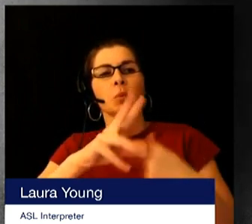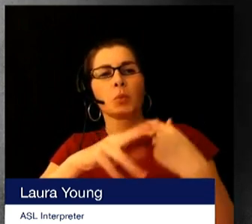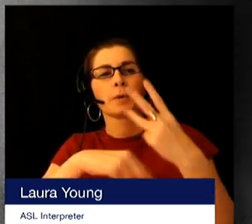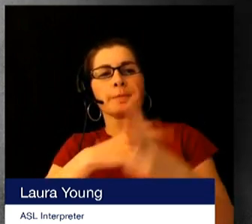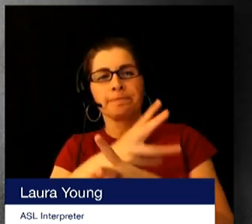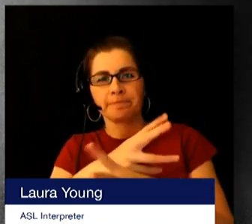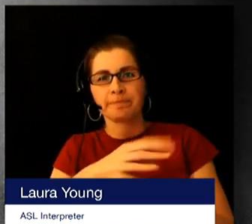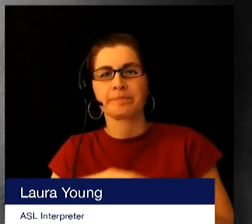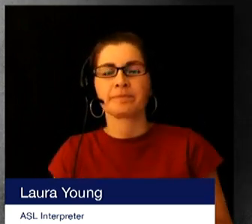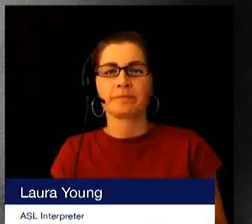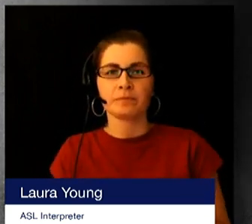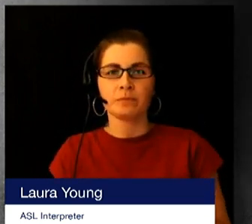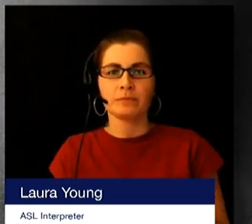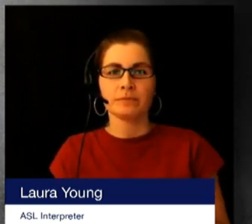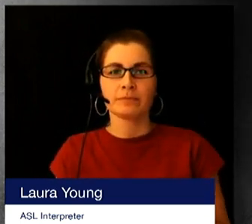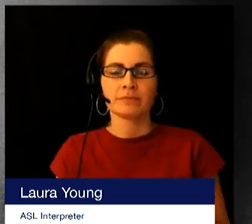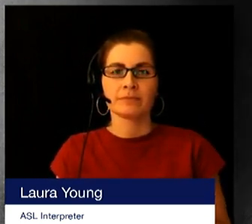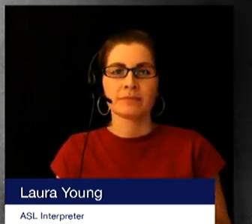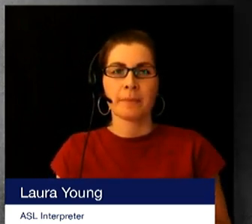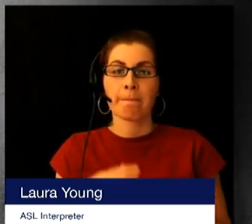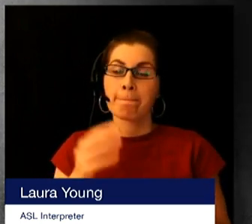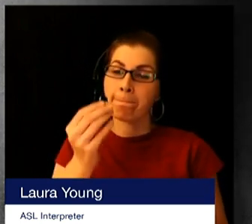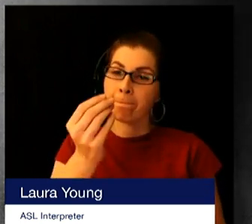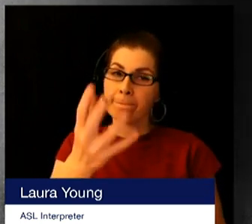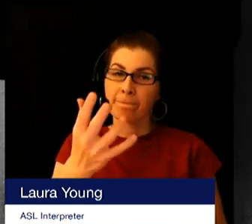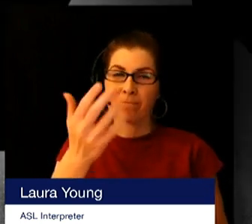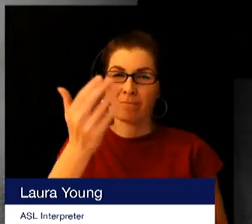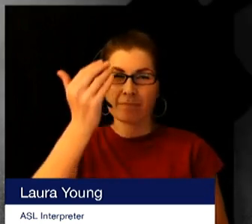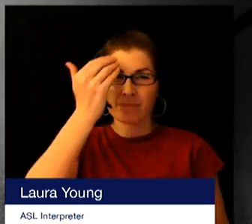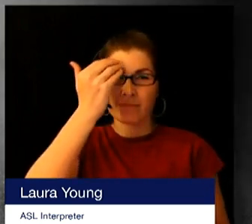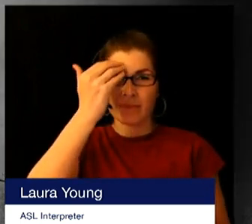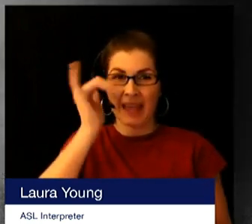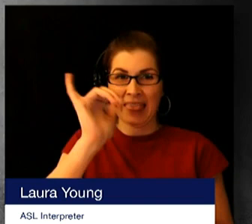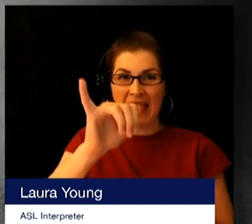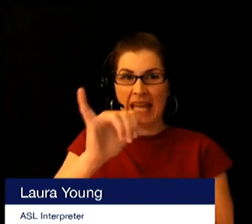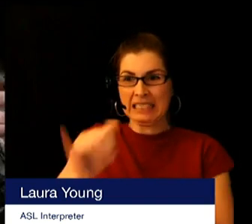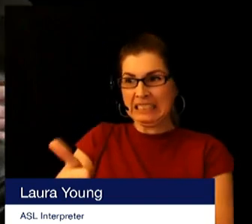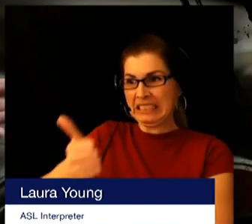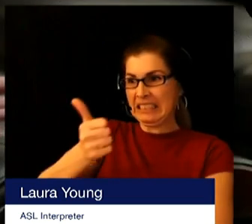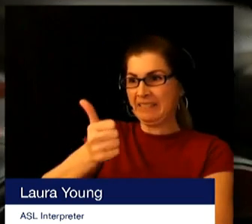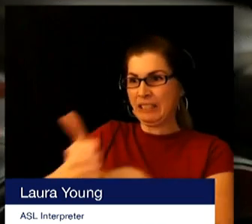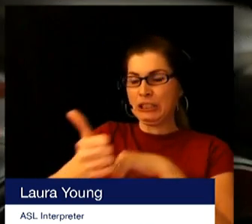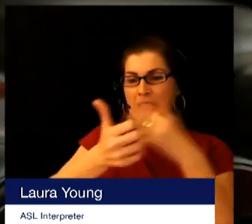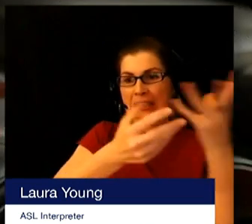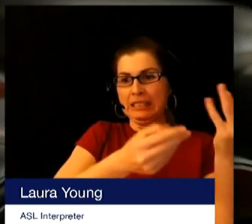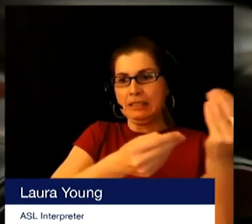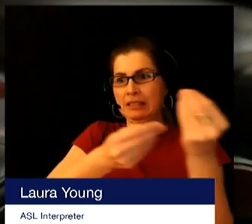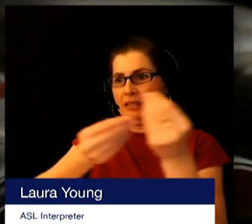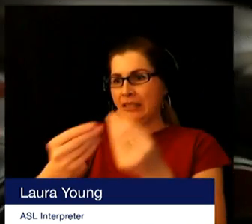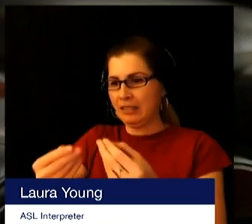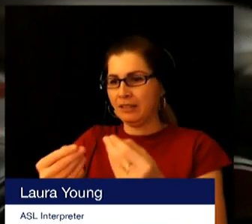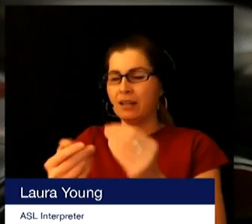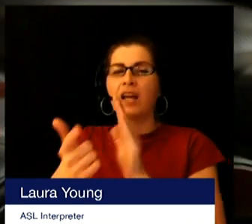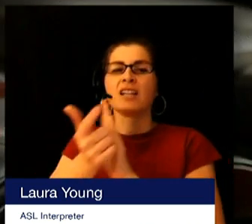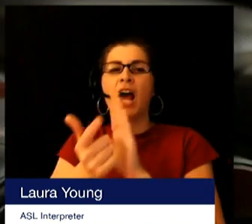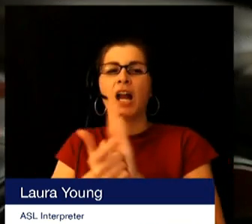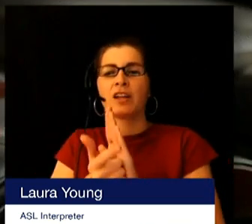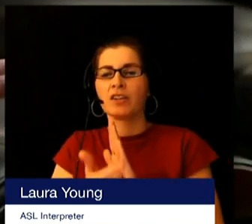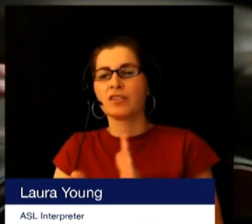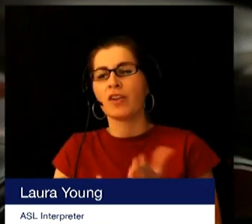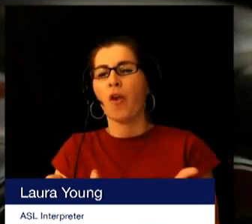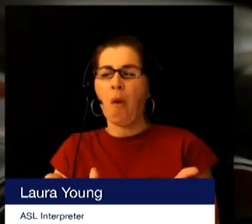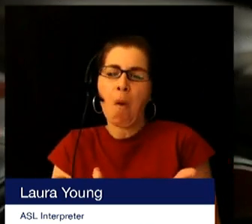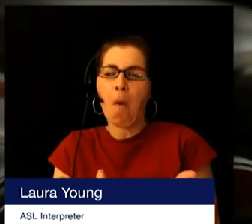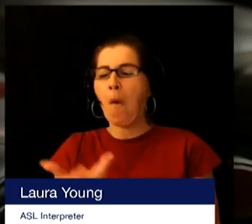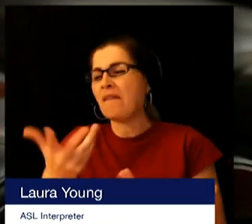You know, once the conviction is imposed and the sentence is handed down, prosecutors tend to move on to the next case. They don't